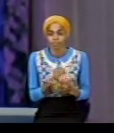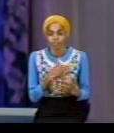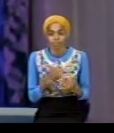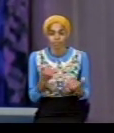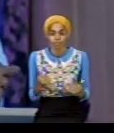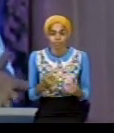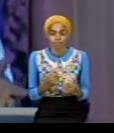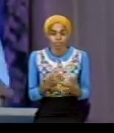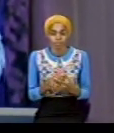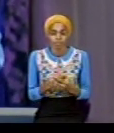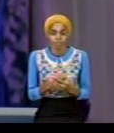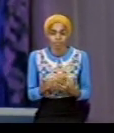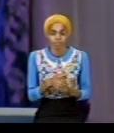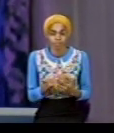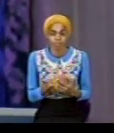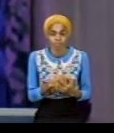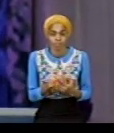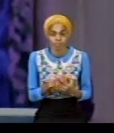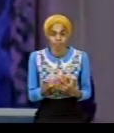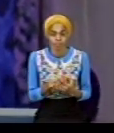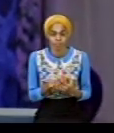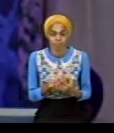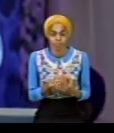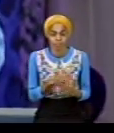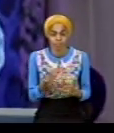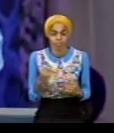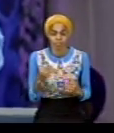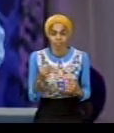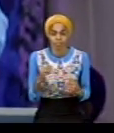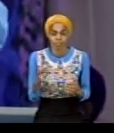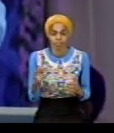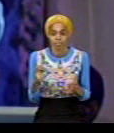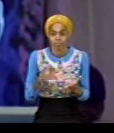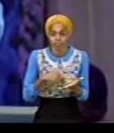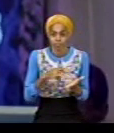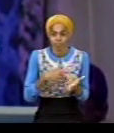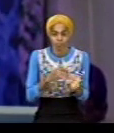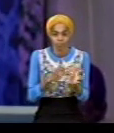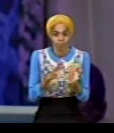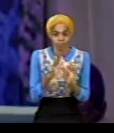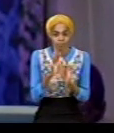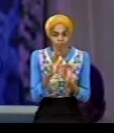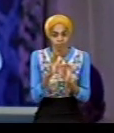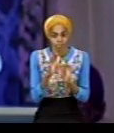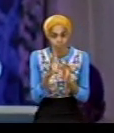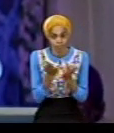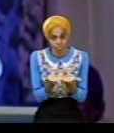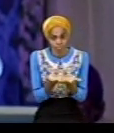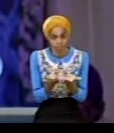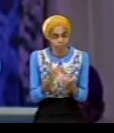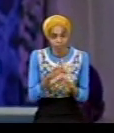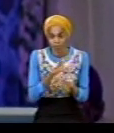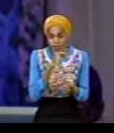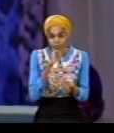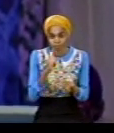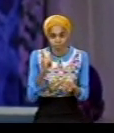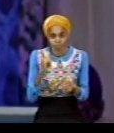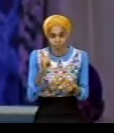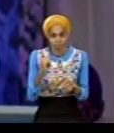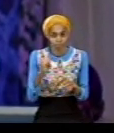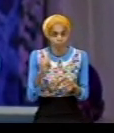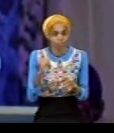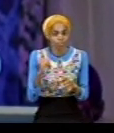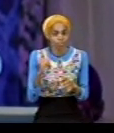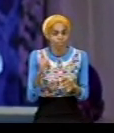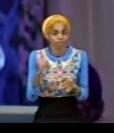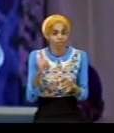read in the Bible, principality of power in high places. I didn't really understand the meaning, but today I understand very well,